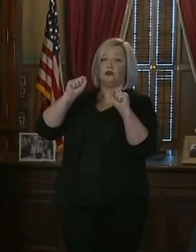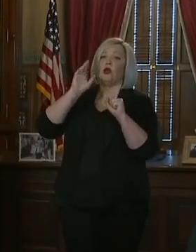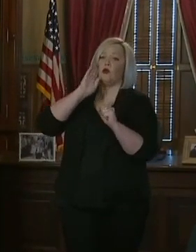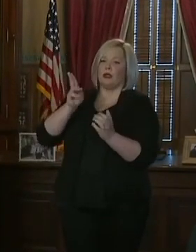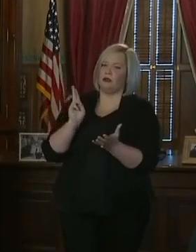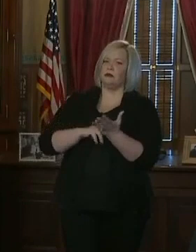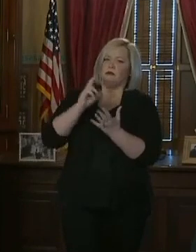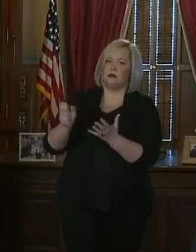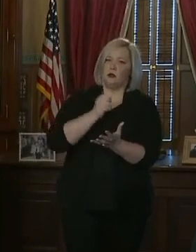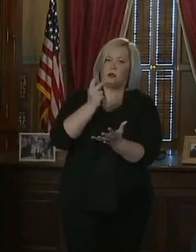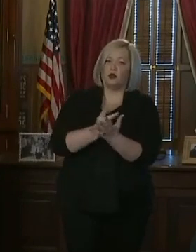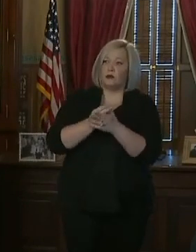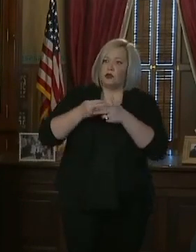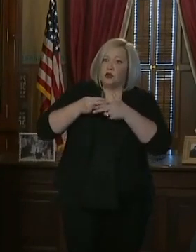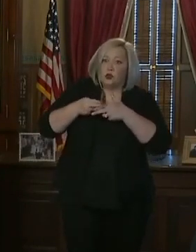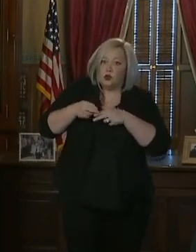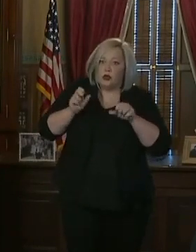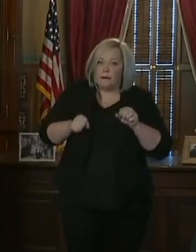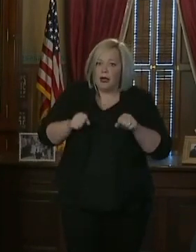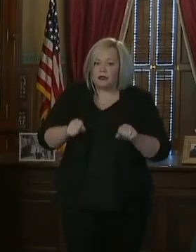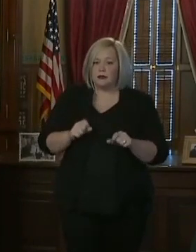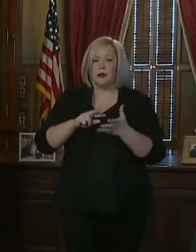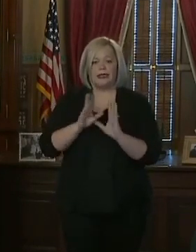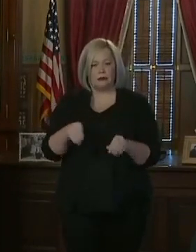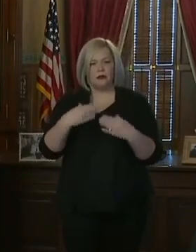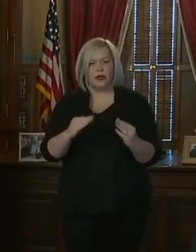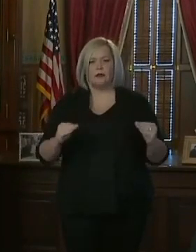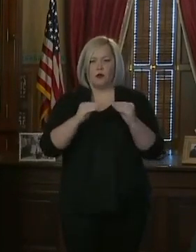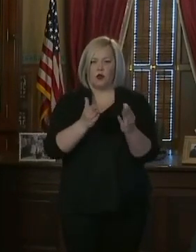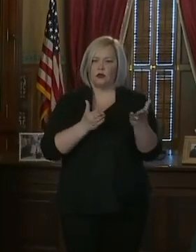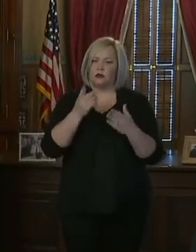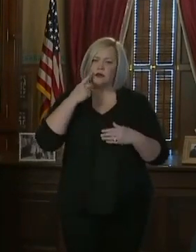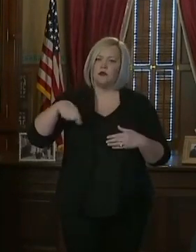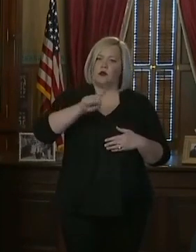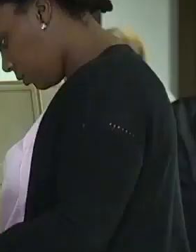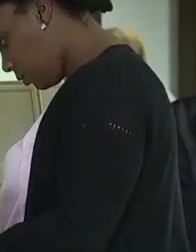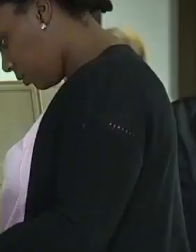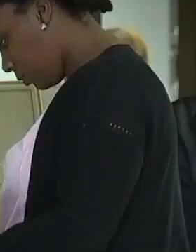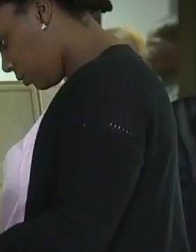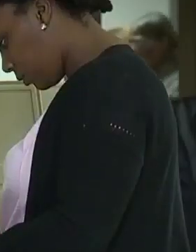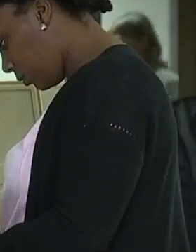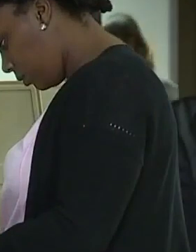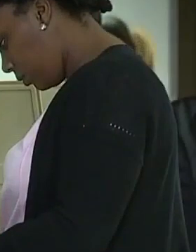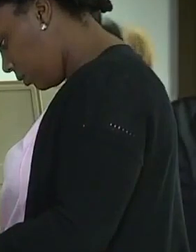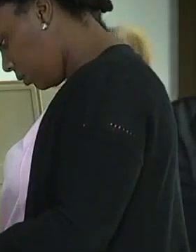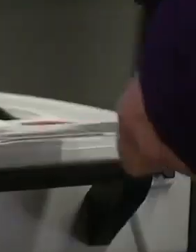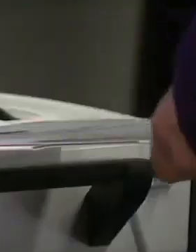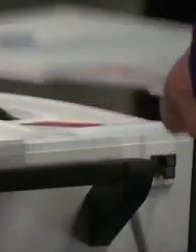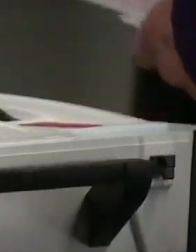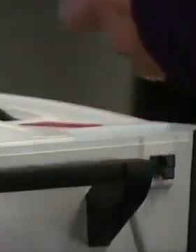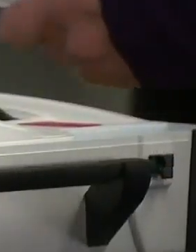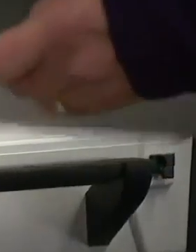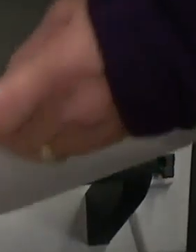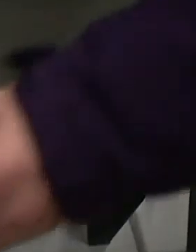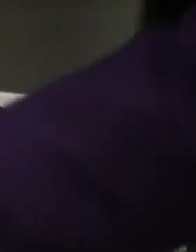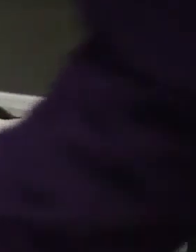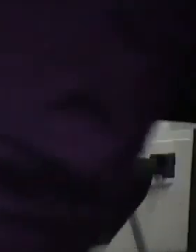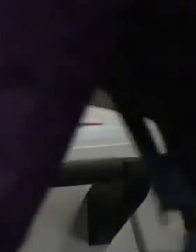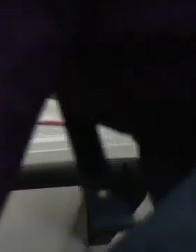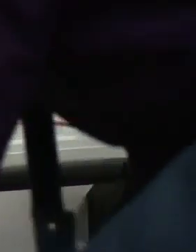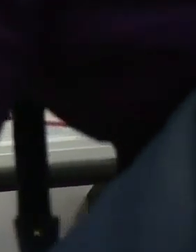Whitmer has also now signed several executive orders, including extending the deadline for counties to complete the canvass of the March